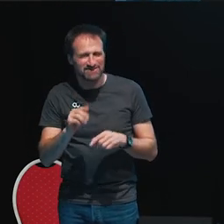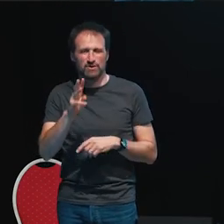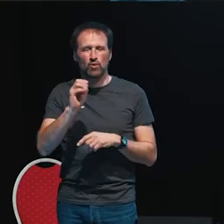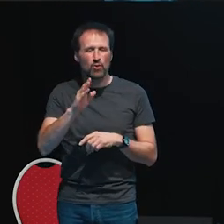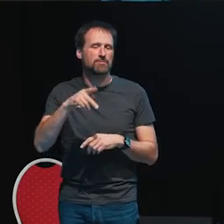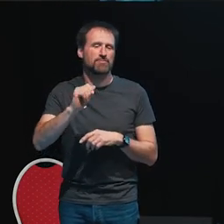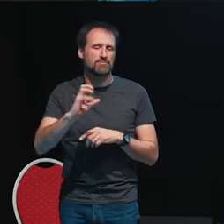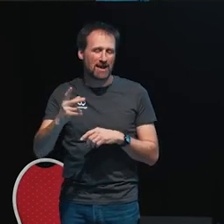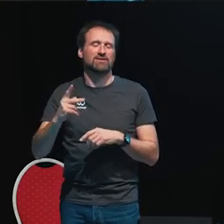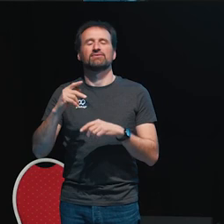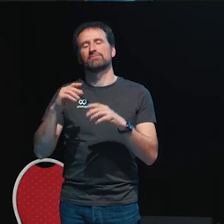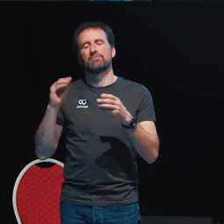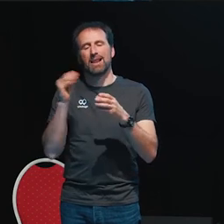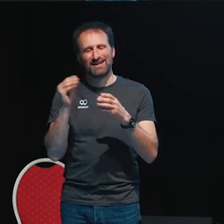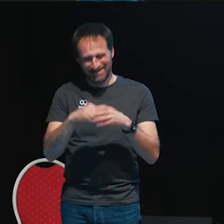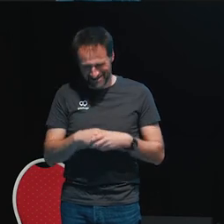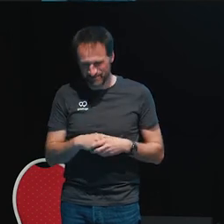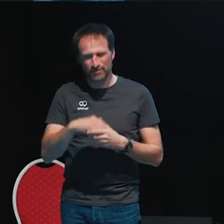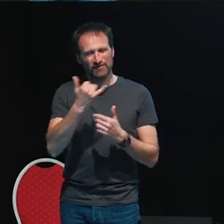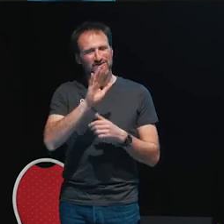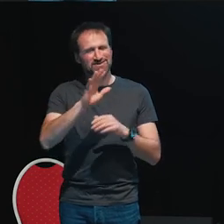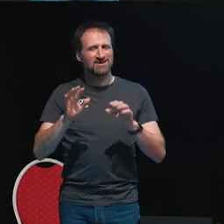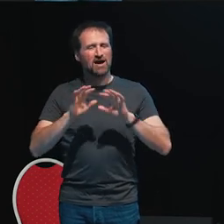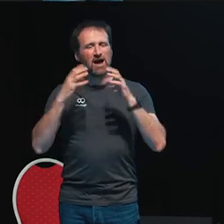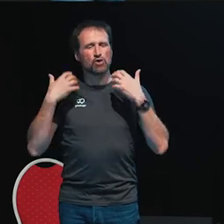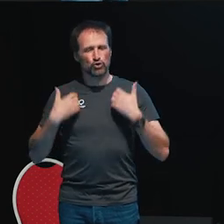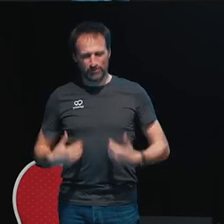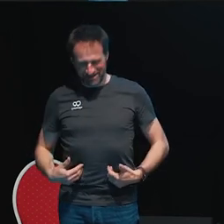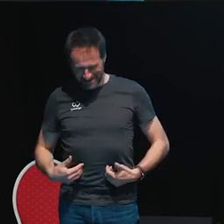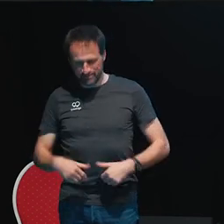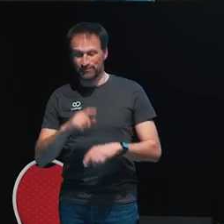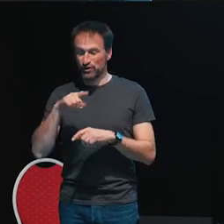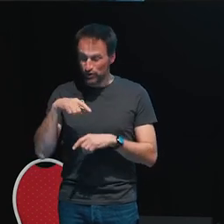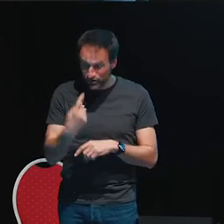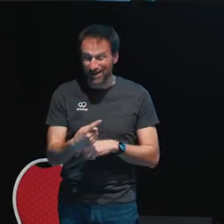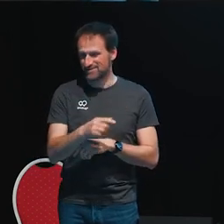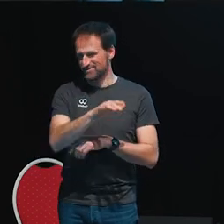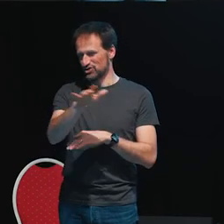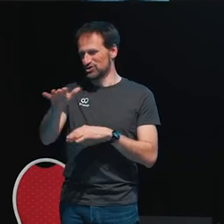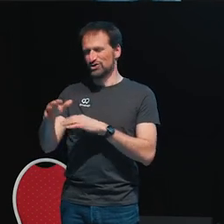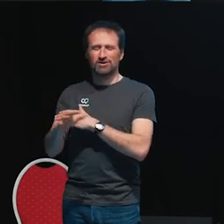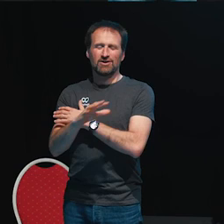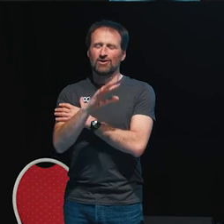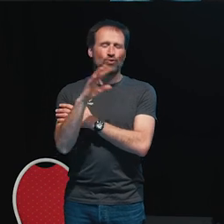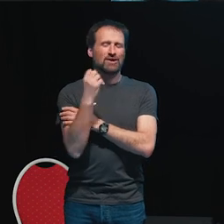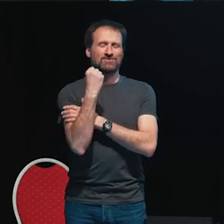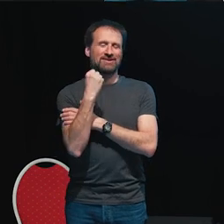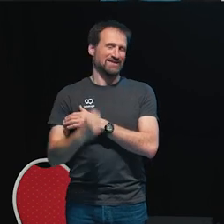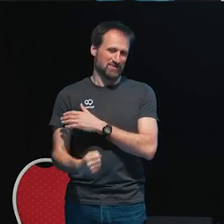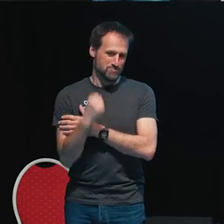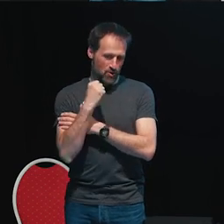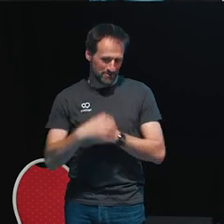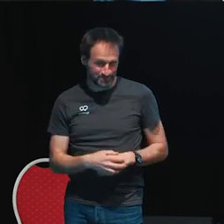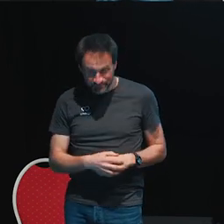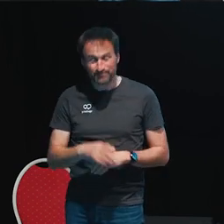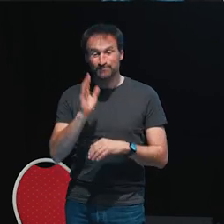and then have ultimate power. These are my goals for you. And you know, selfishly, us as a team, like we want your help.